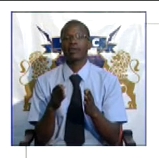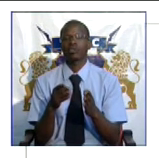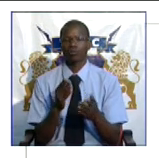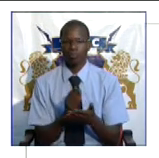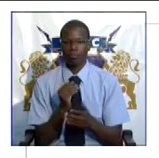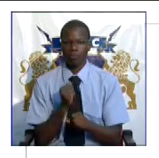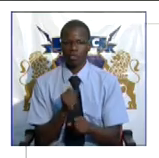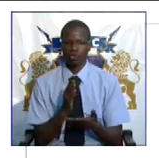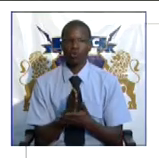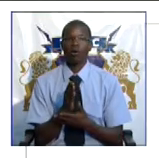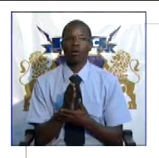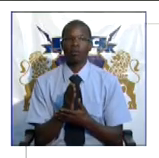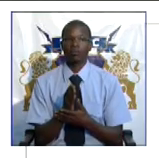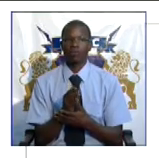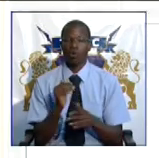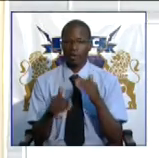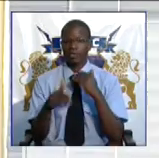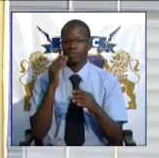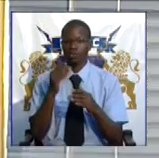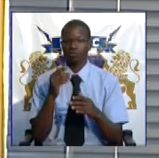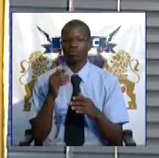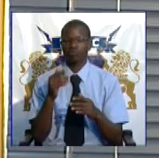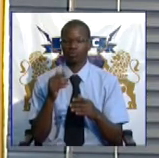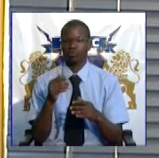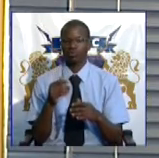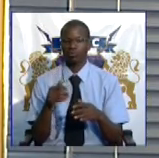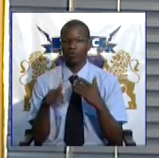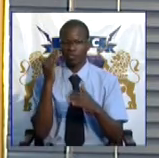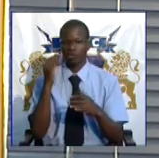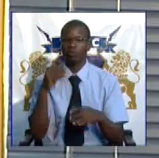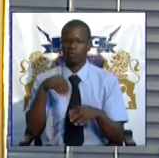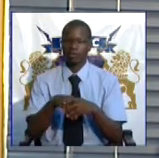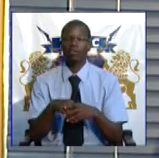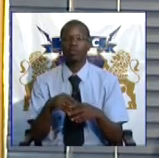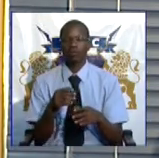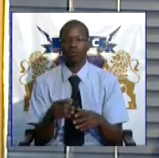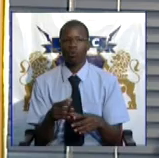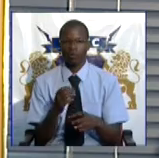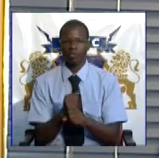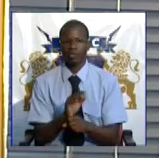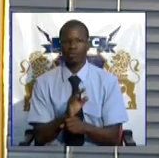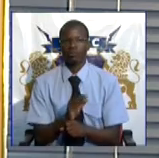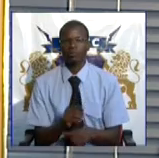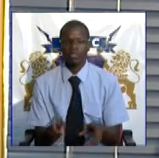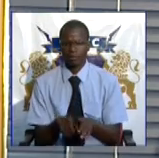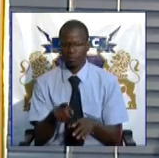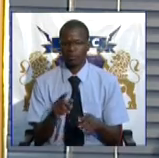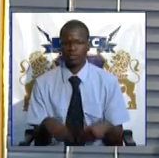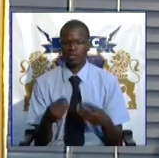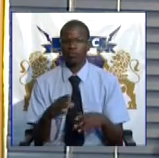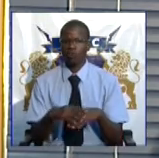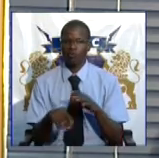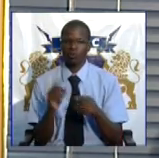existence of a proactive and effective integrity system gives comfort to management that